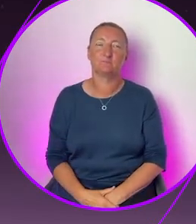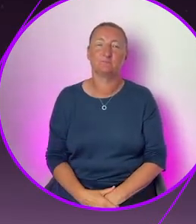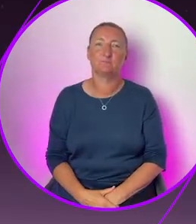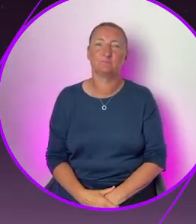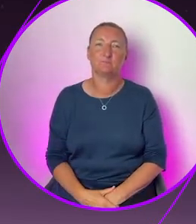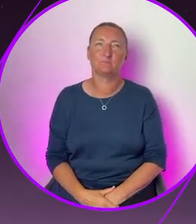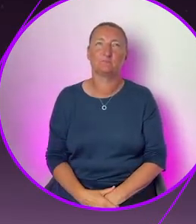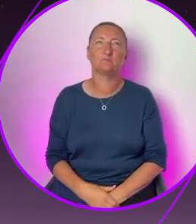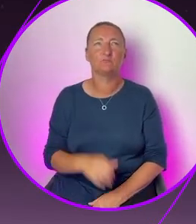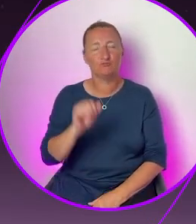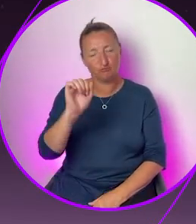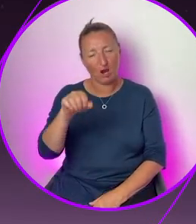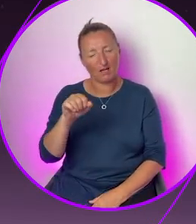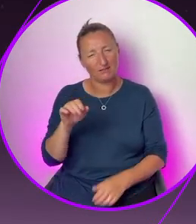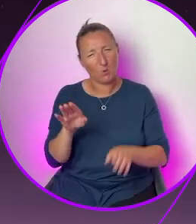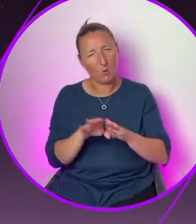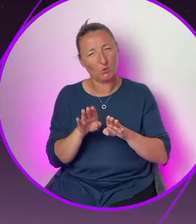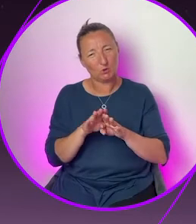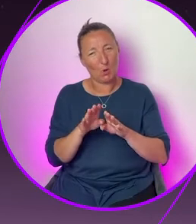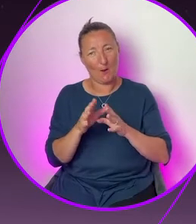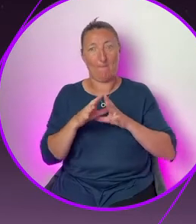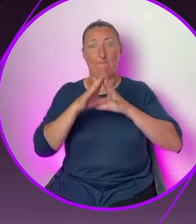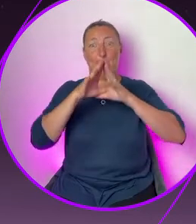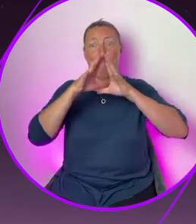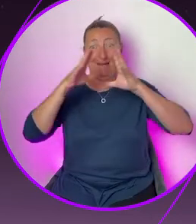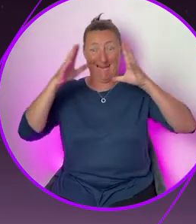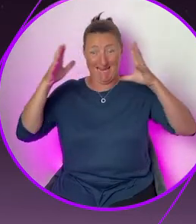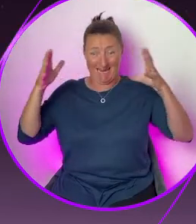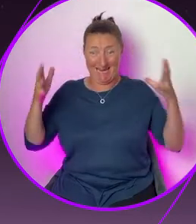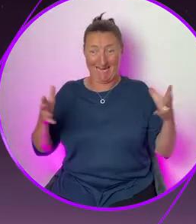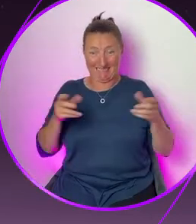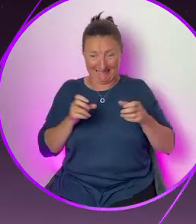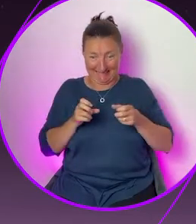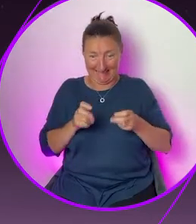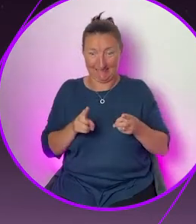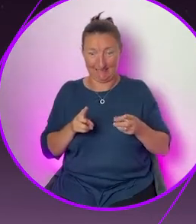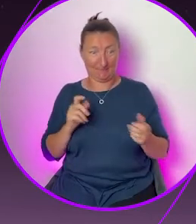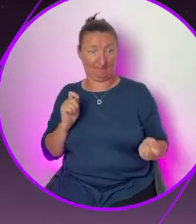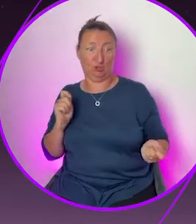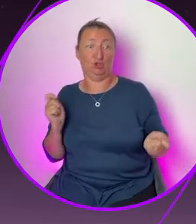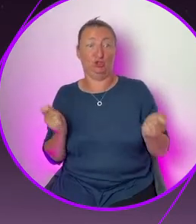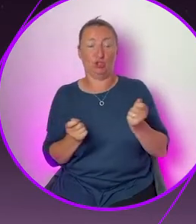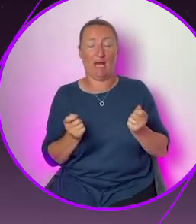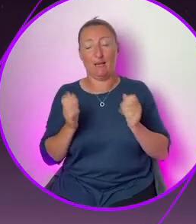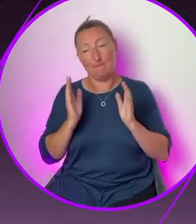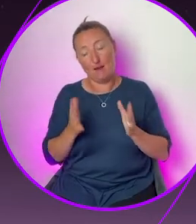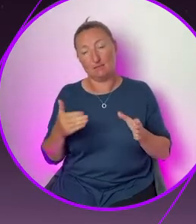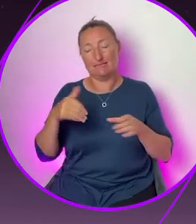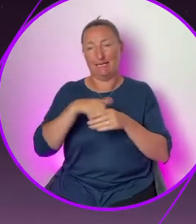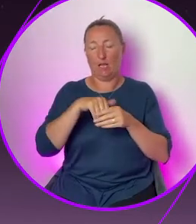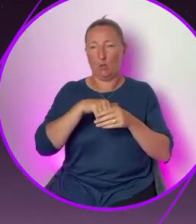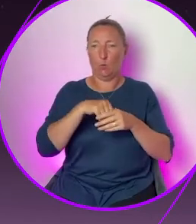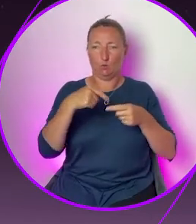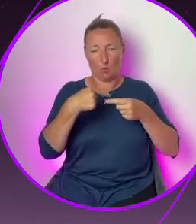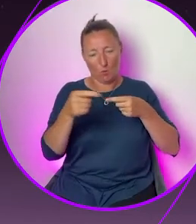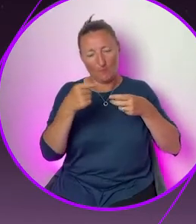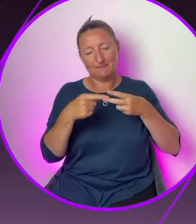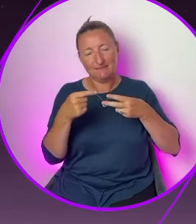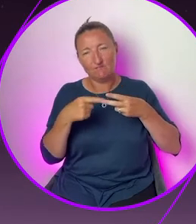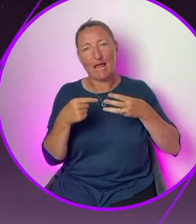about any kind of systemic change, and that's what we're talking about, systemic change has to include all of these different sort of